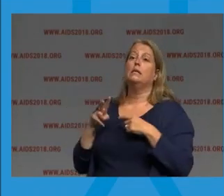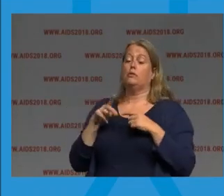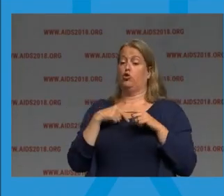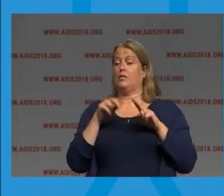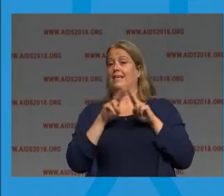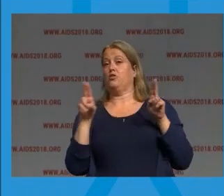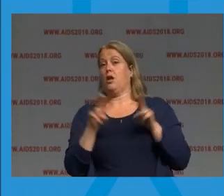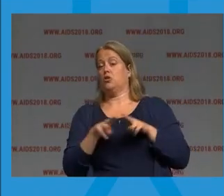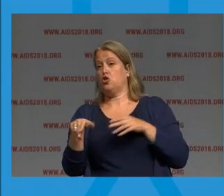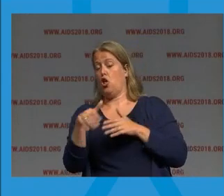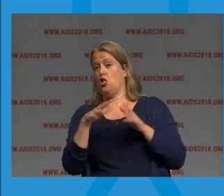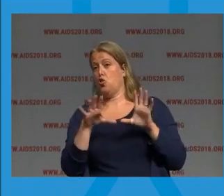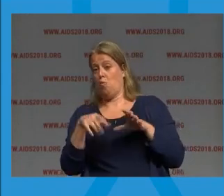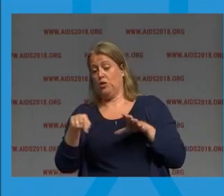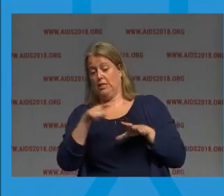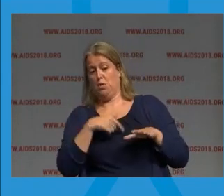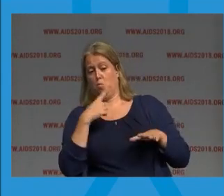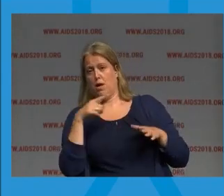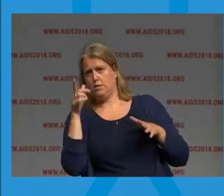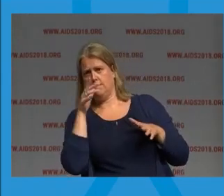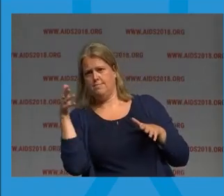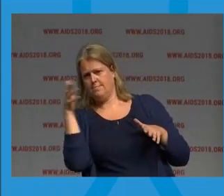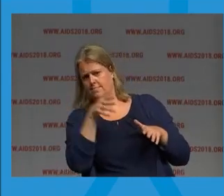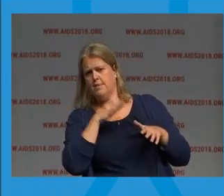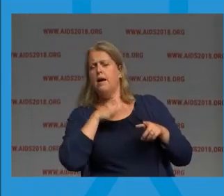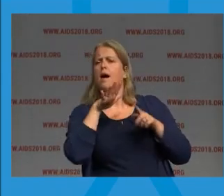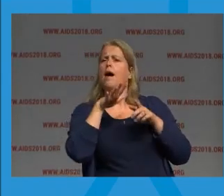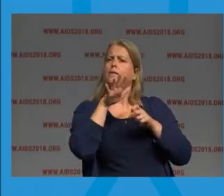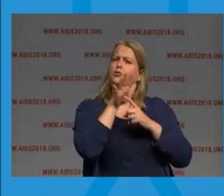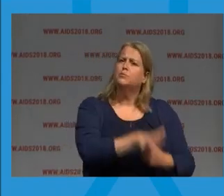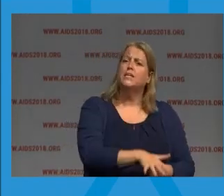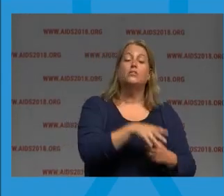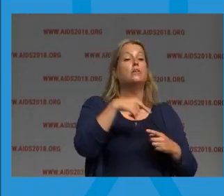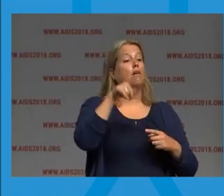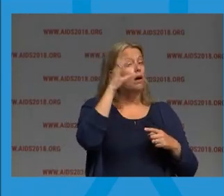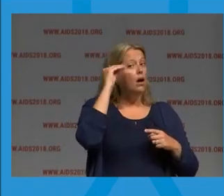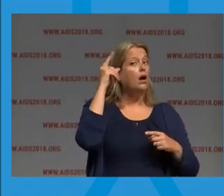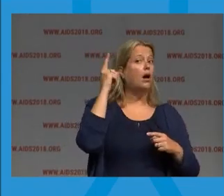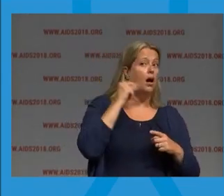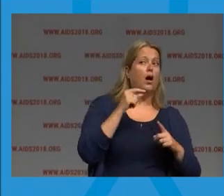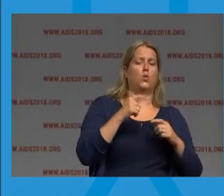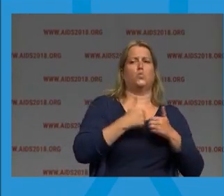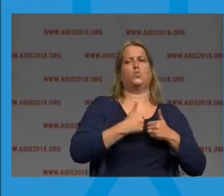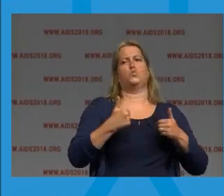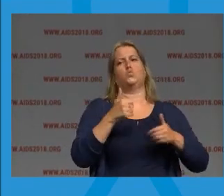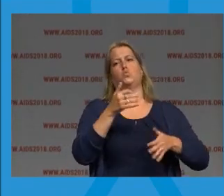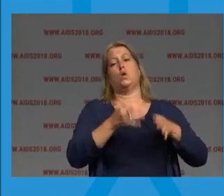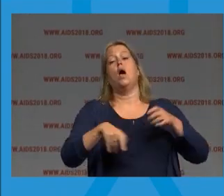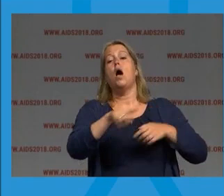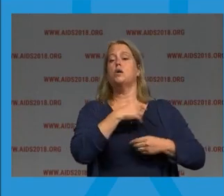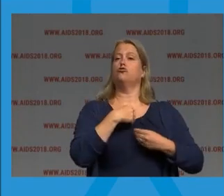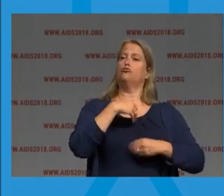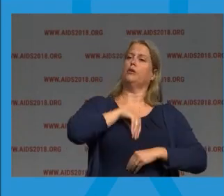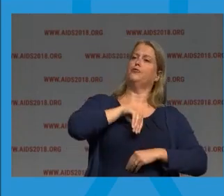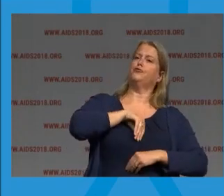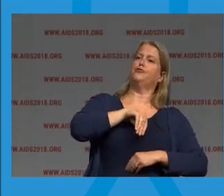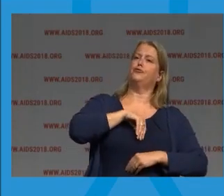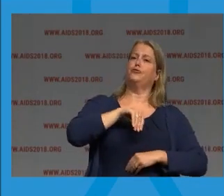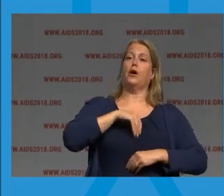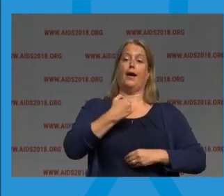address discrimination, including on the basis of sexual orientation and gender identity, and to celebrate diversity and